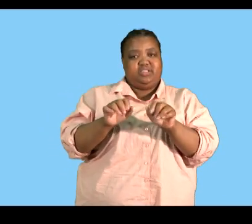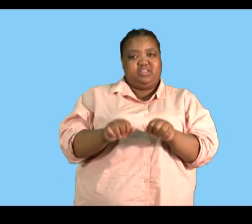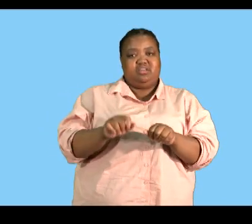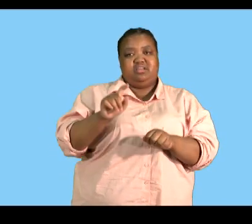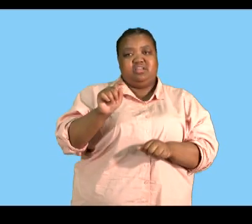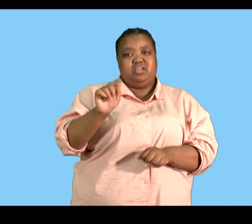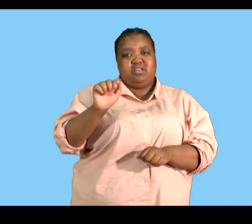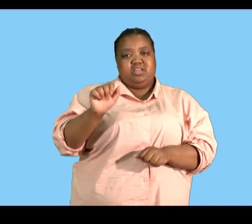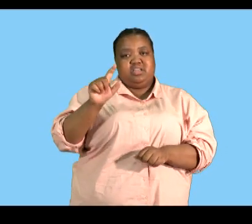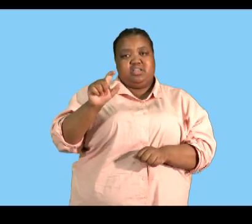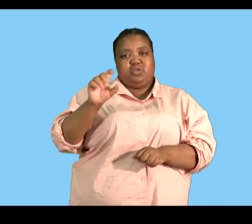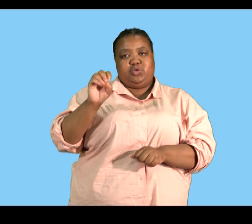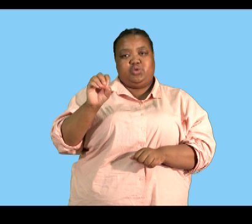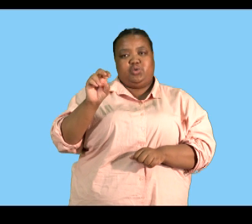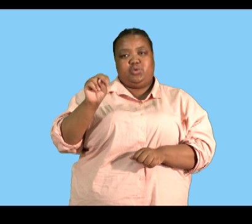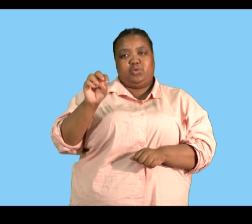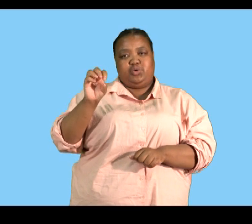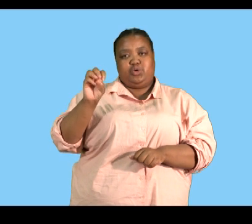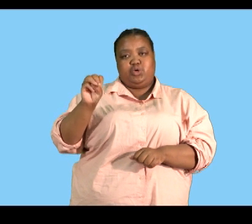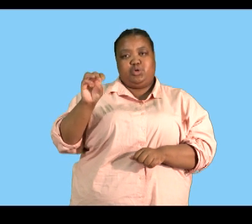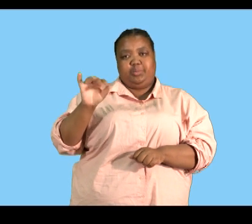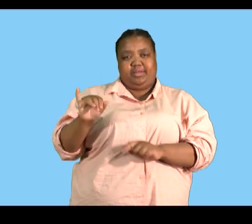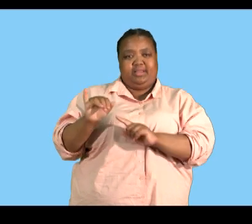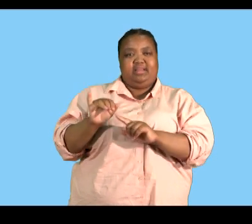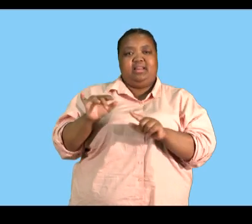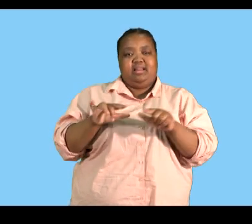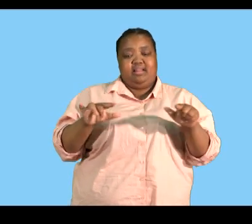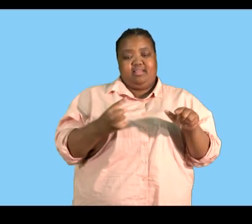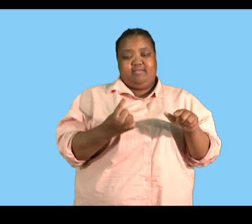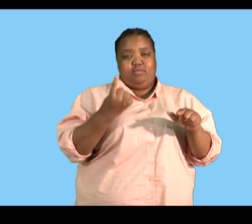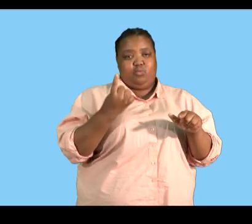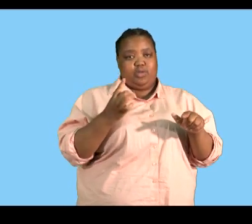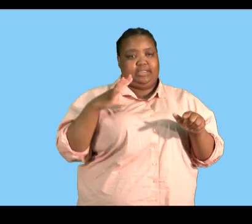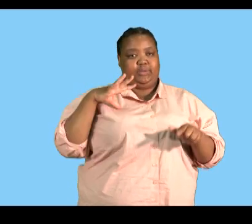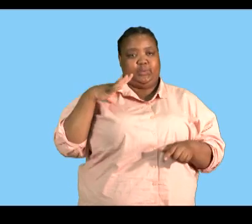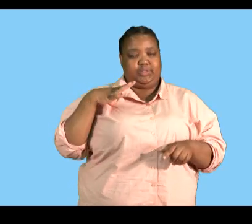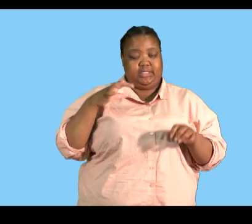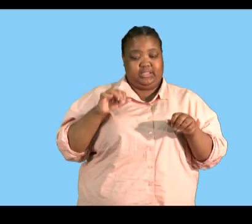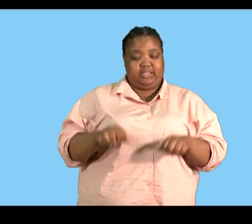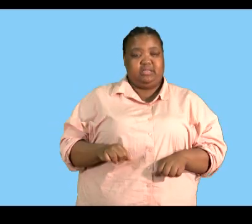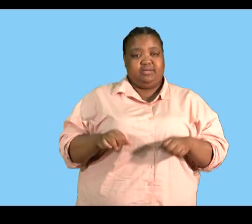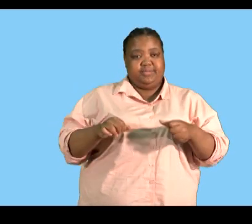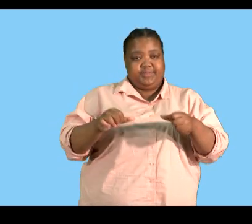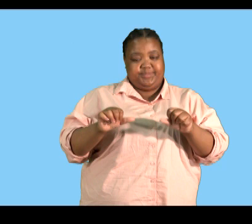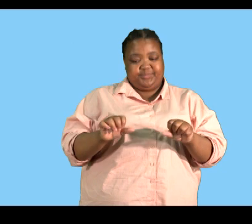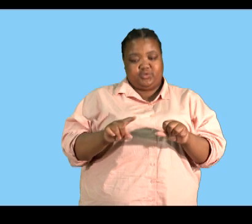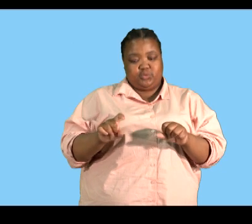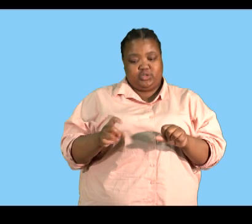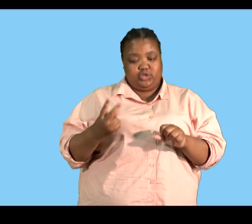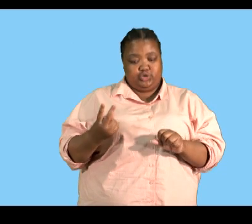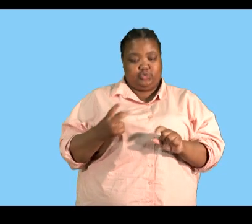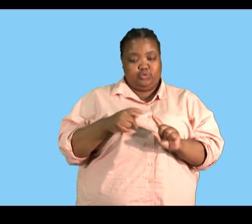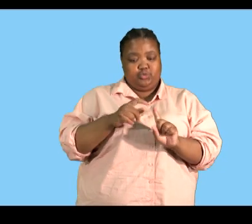taxonomy level will be level 1 only. And with question 2, it's possible that the examiner